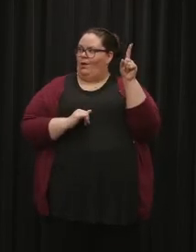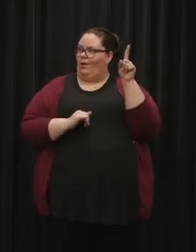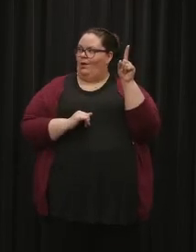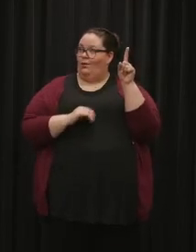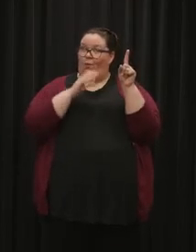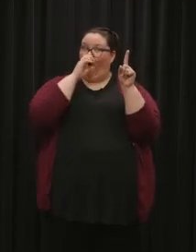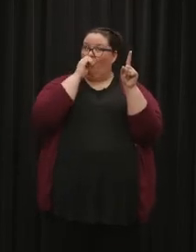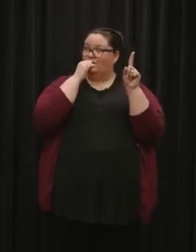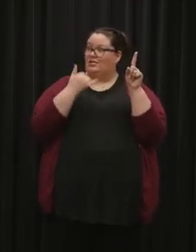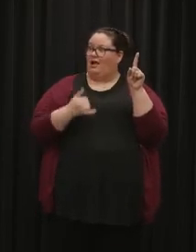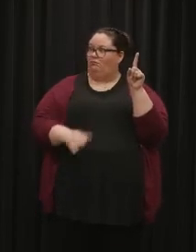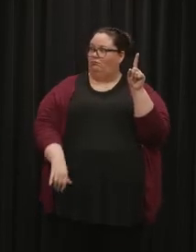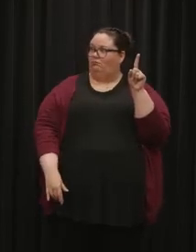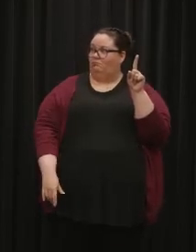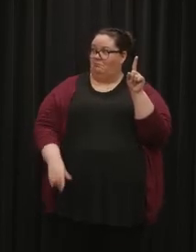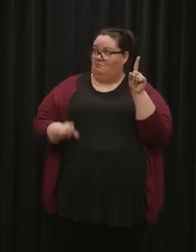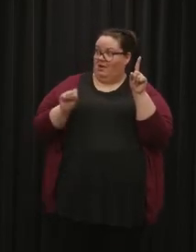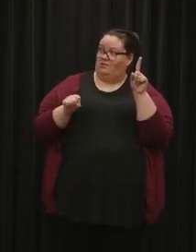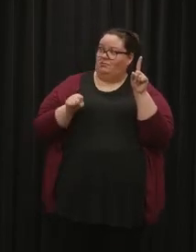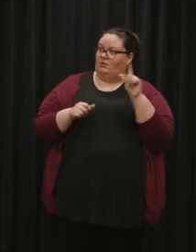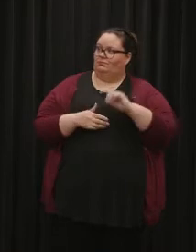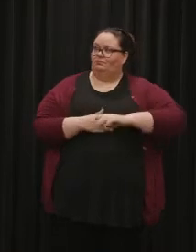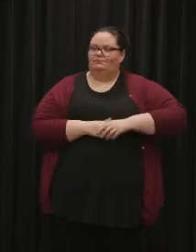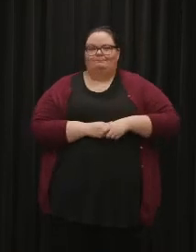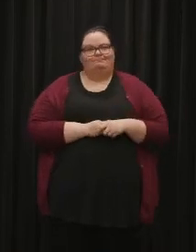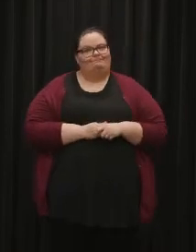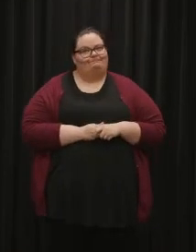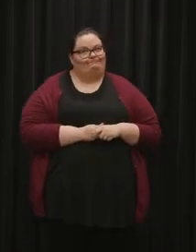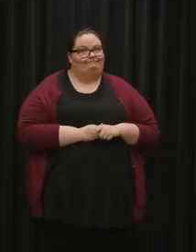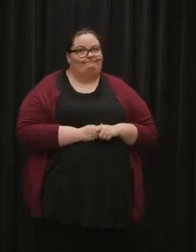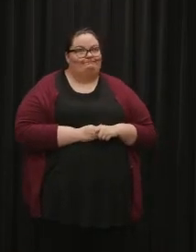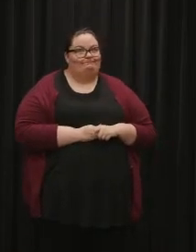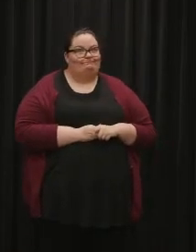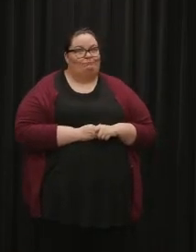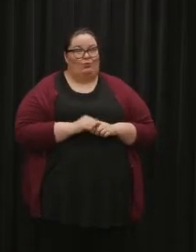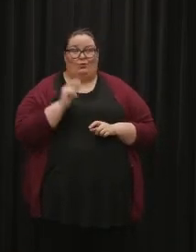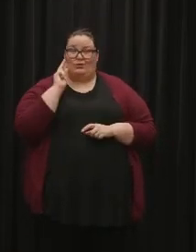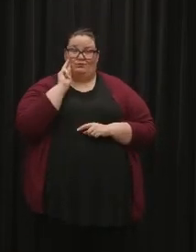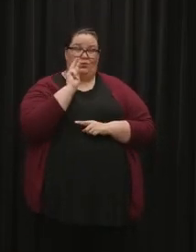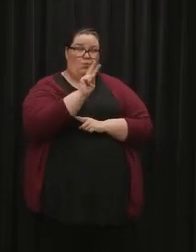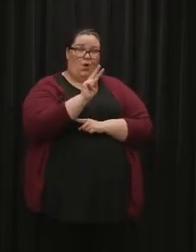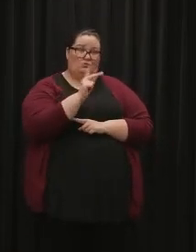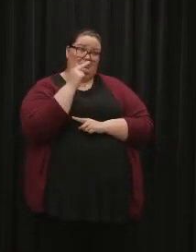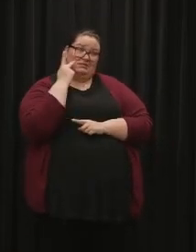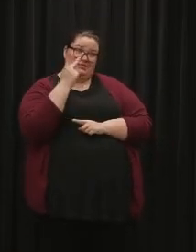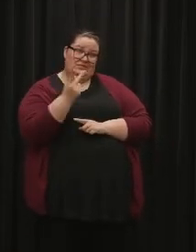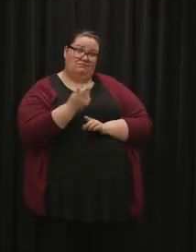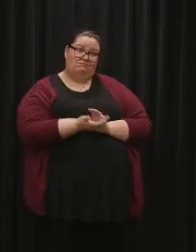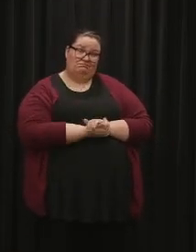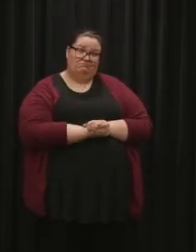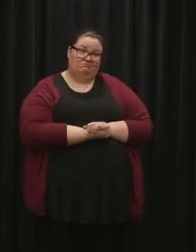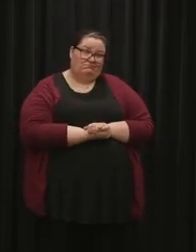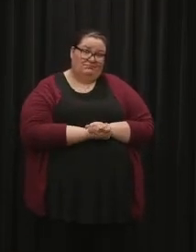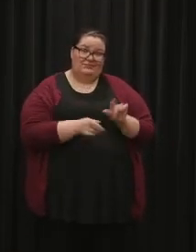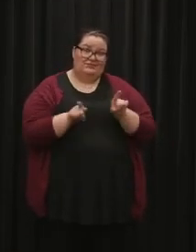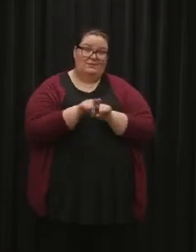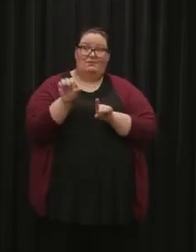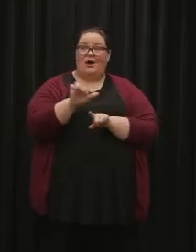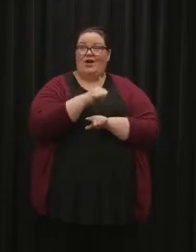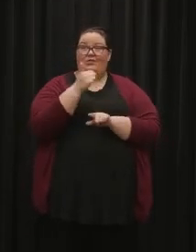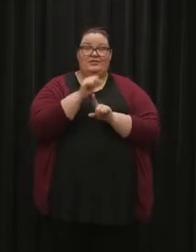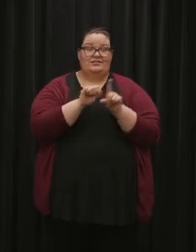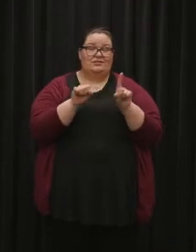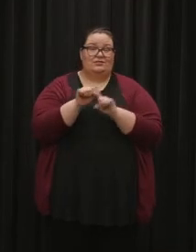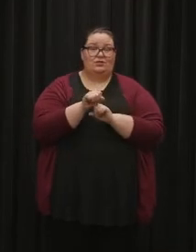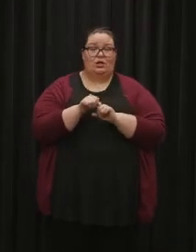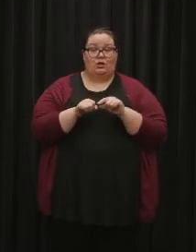take to get them there? Well, I think we have to watch and wait, just as we have in every other situation where a zone